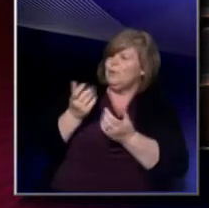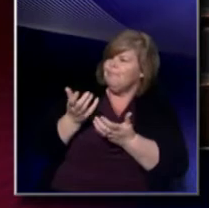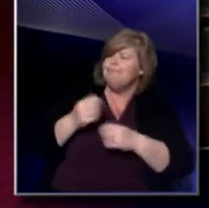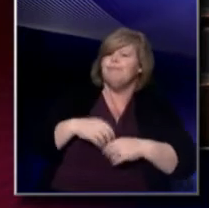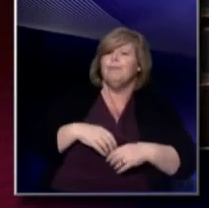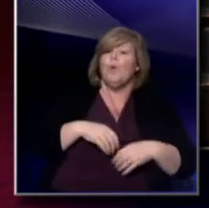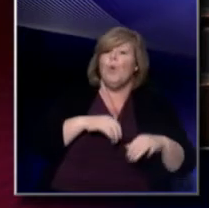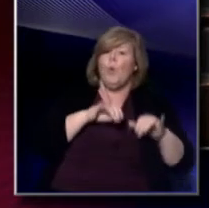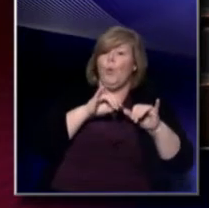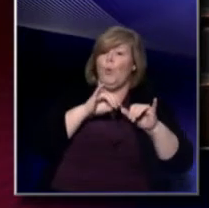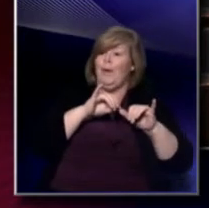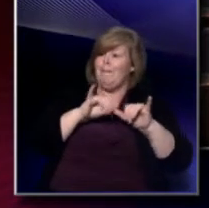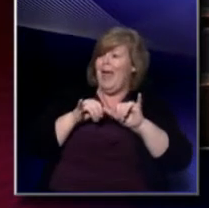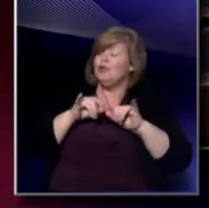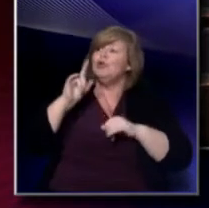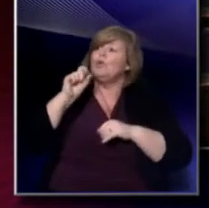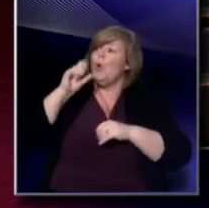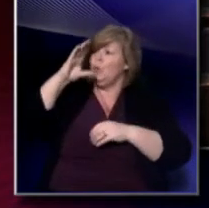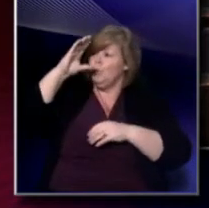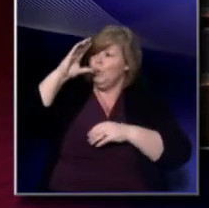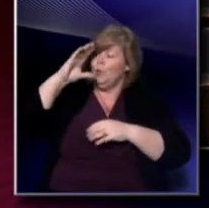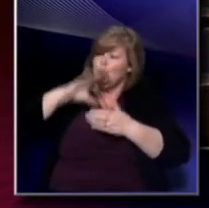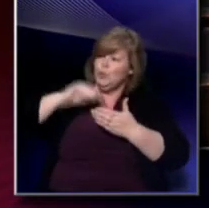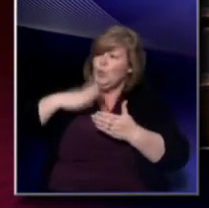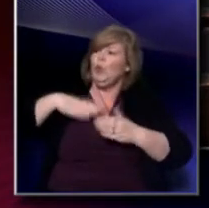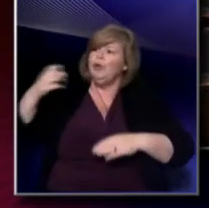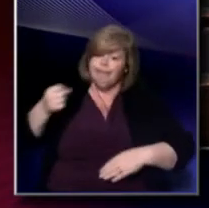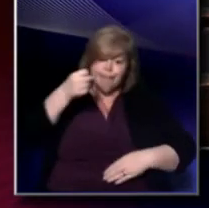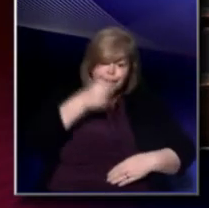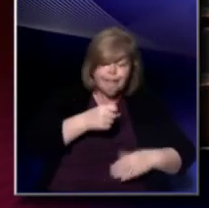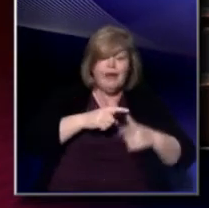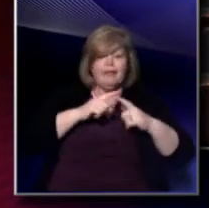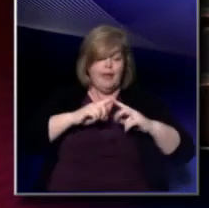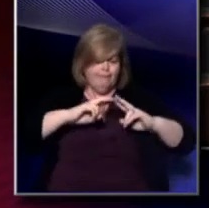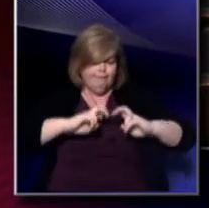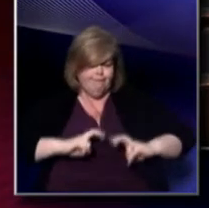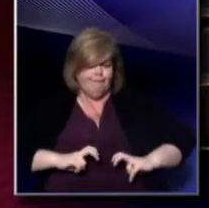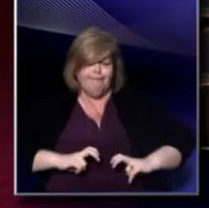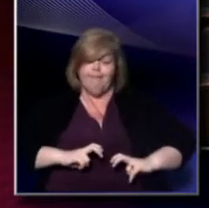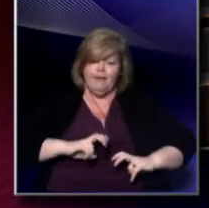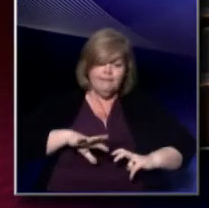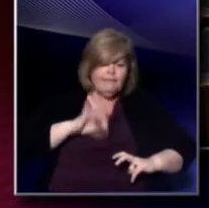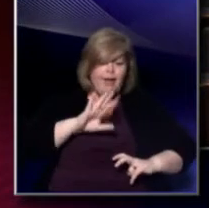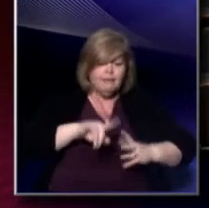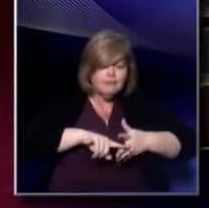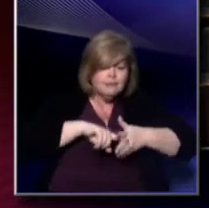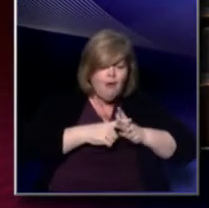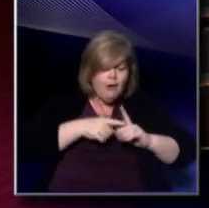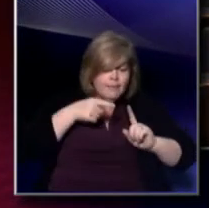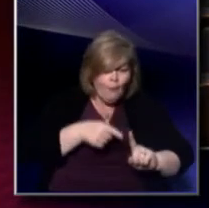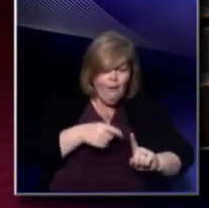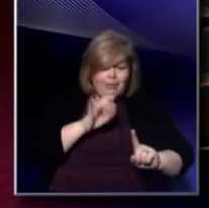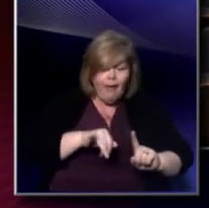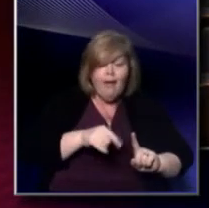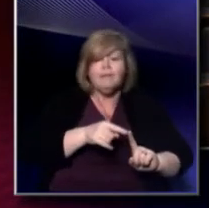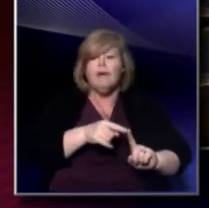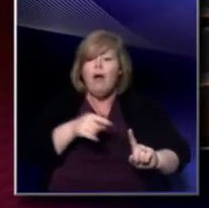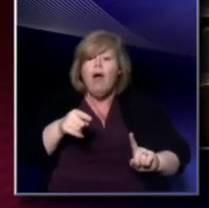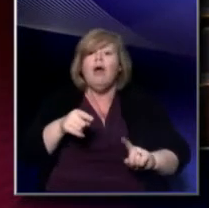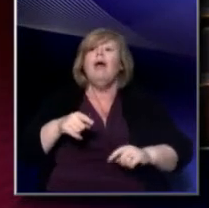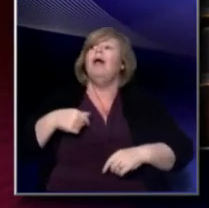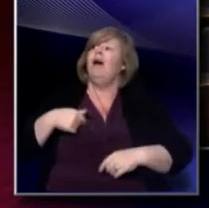Our students, when they come to us, so we utilize the teacher assessment of spoken language, and we get a baseline. And as a result of the